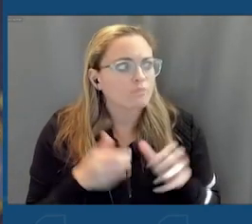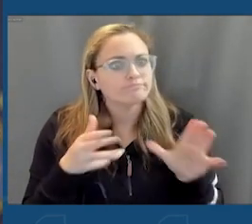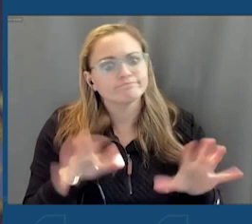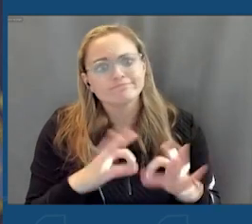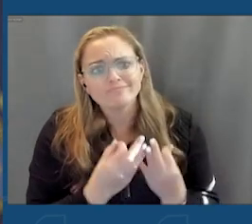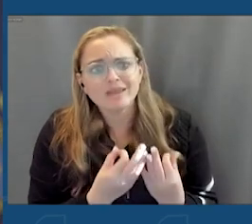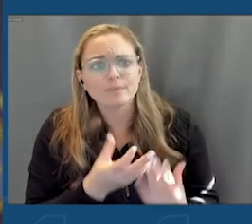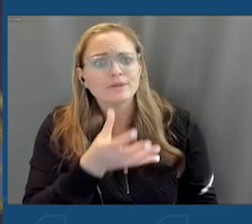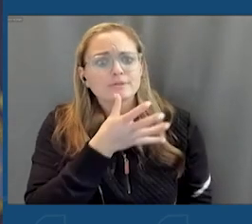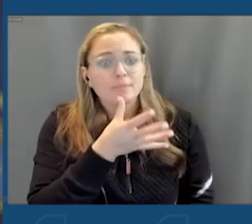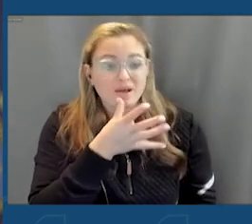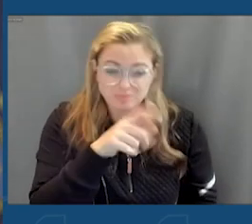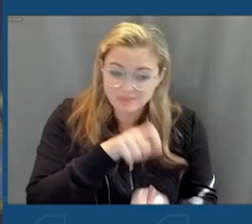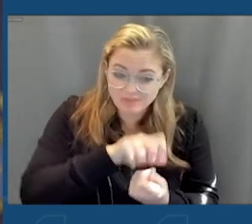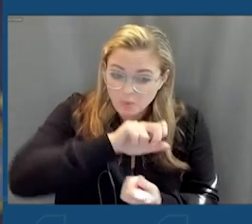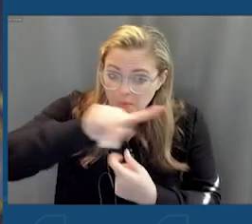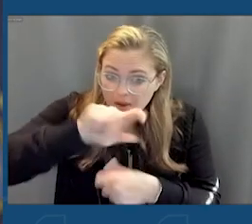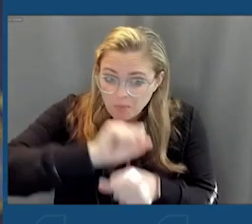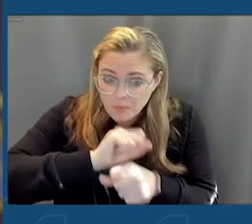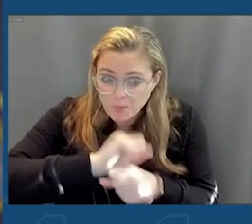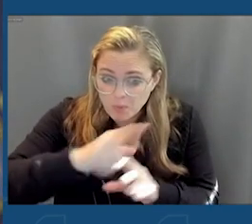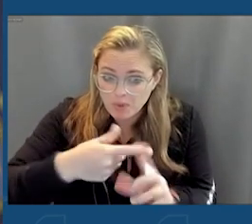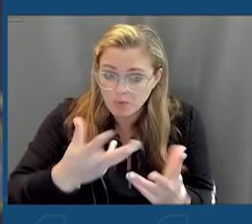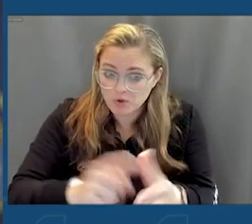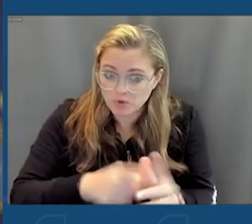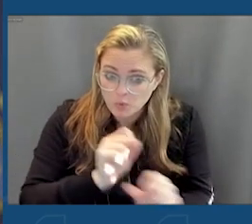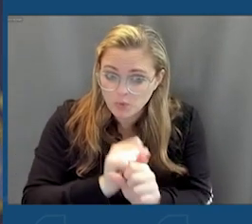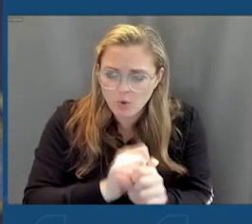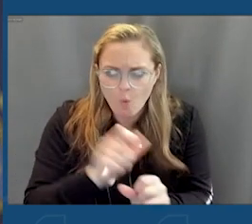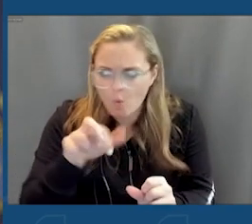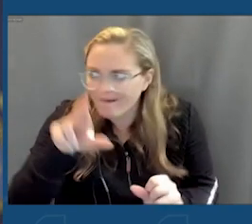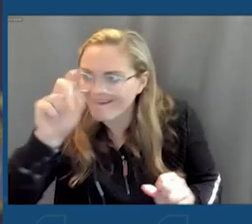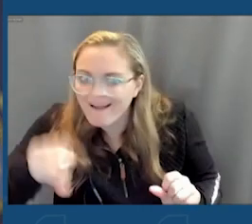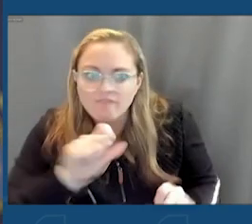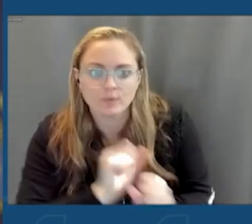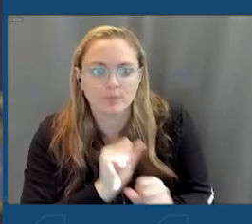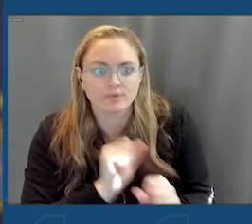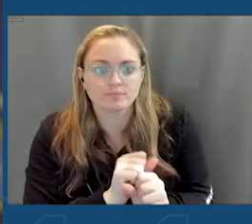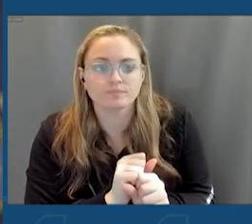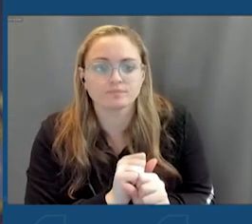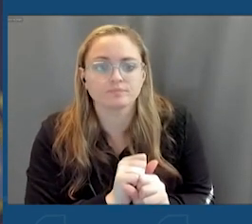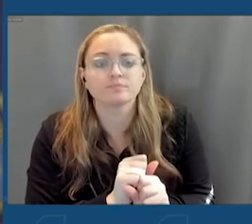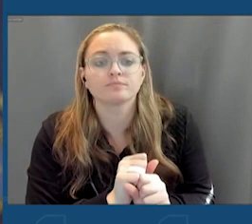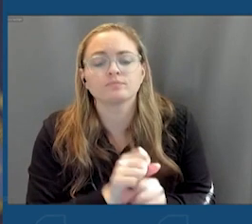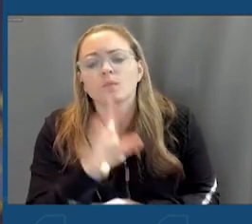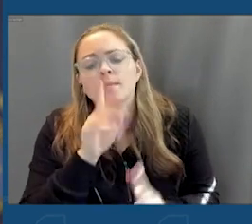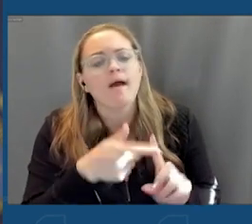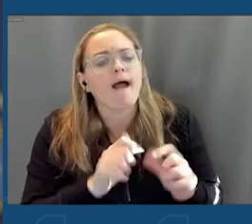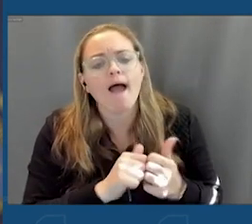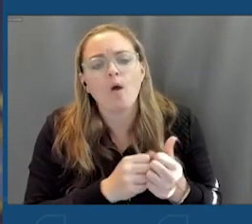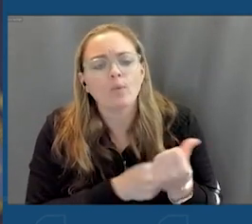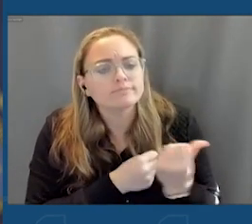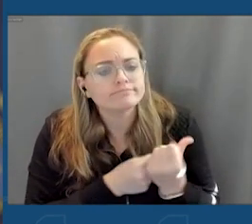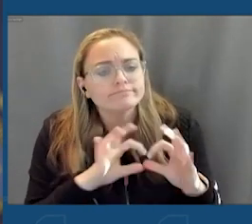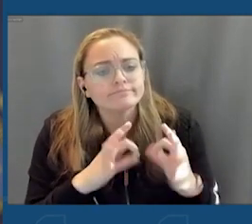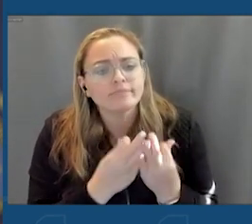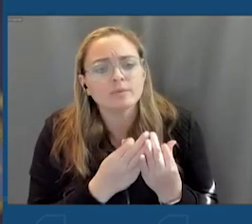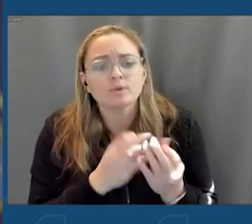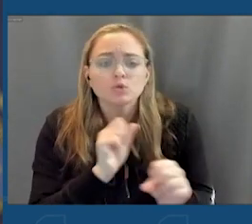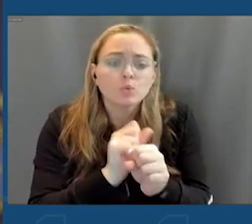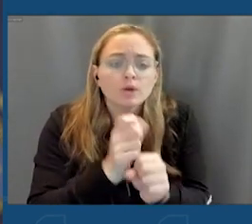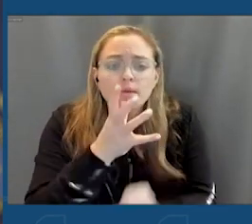moms in particular get back to their jobs when they want to work or they have to work. So we're going to talk about how we can lift up families and working